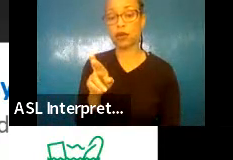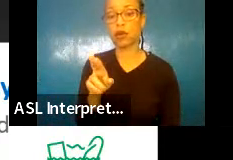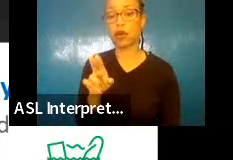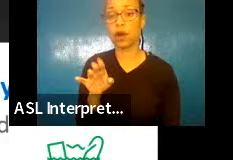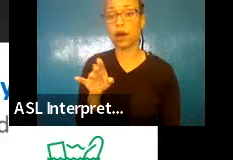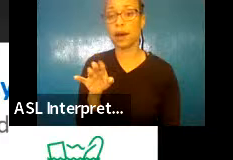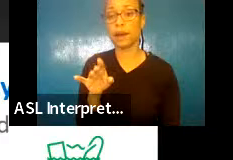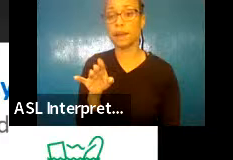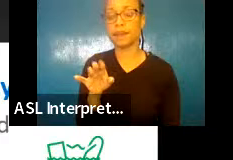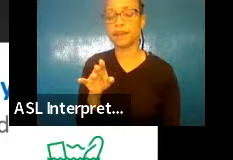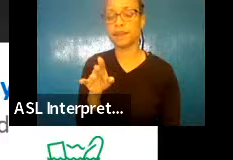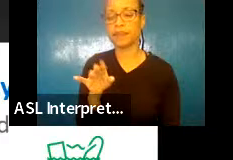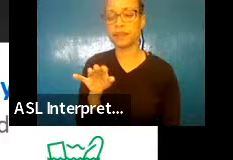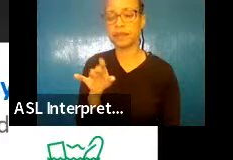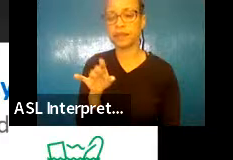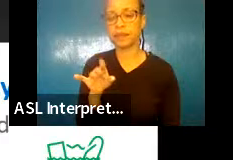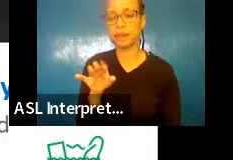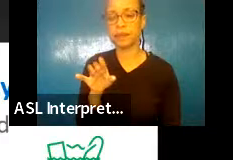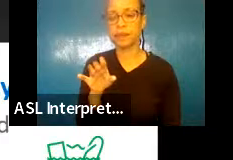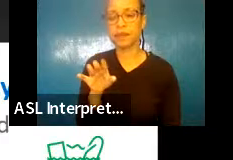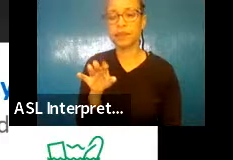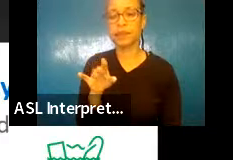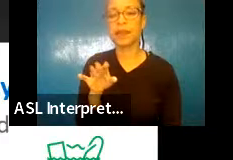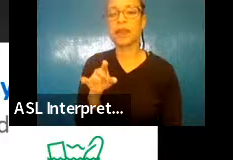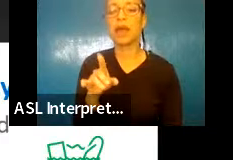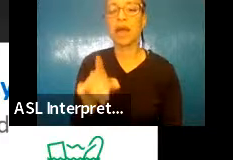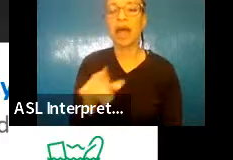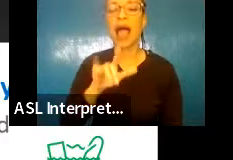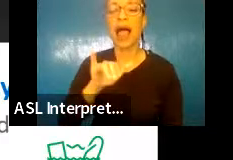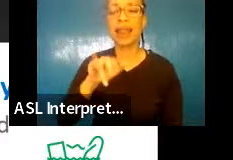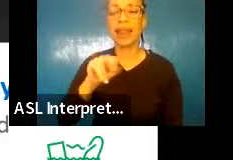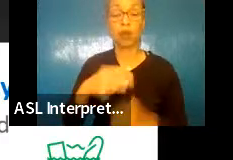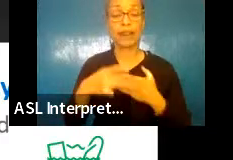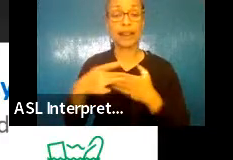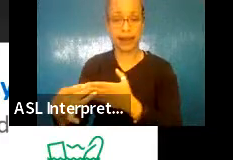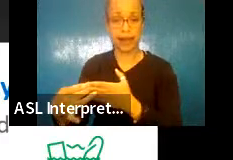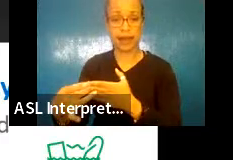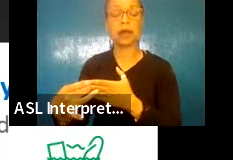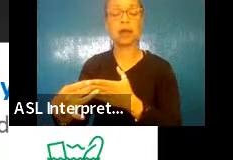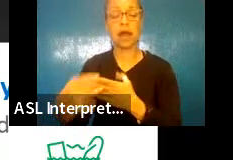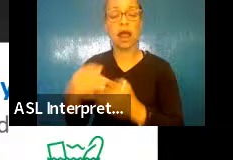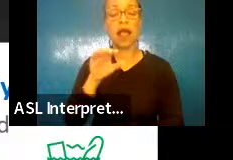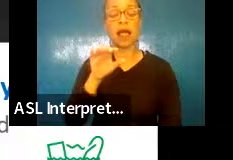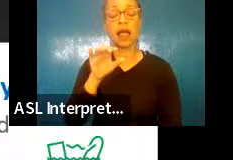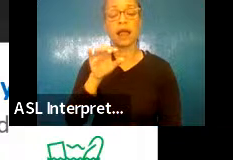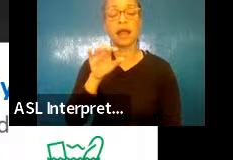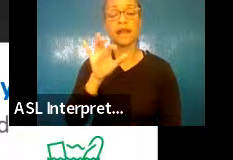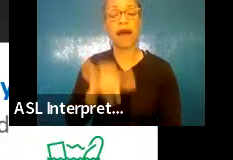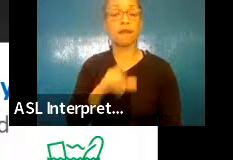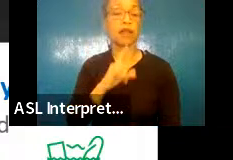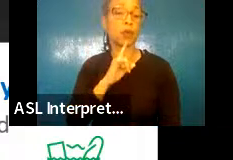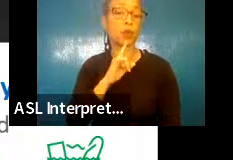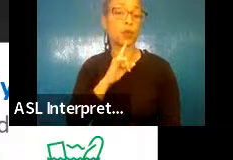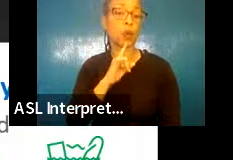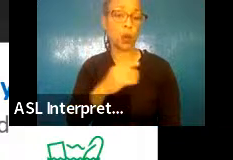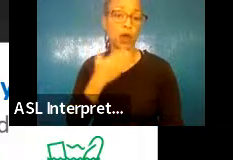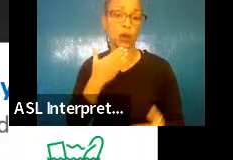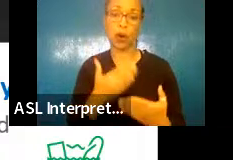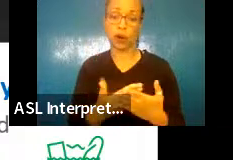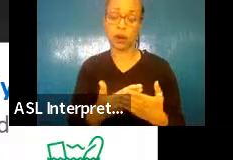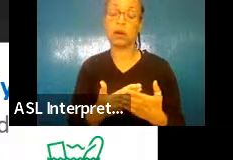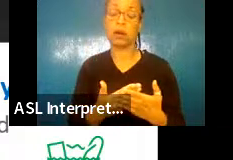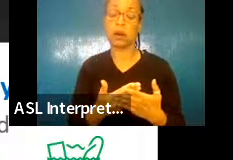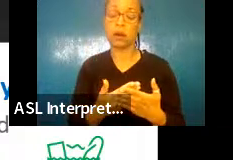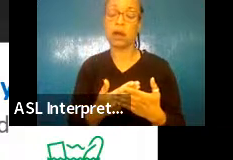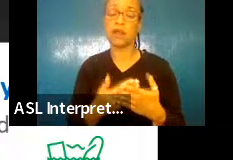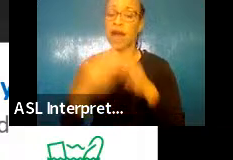that Vasi and Jocelyn Freeman-Garrick was leading has been really successful as well, just getting really good input